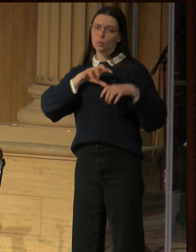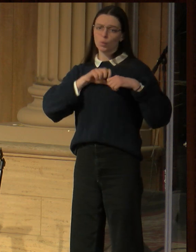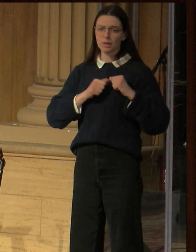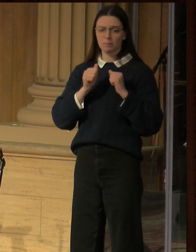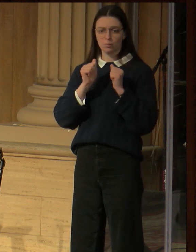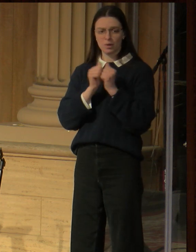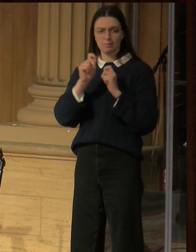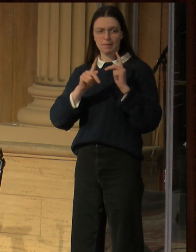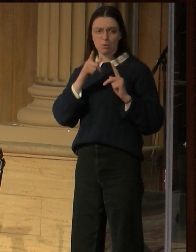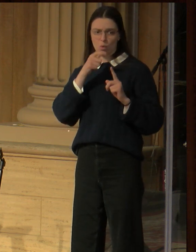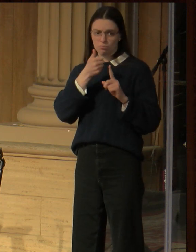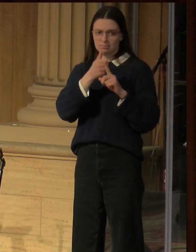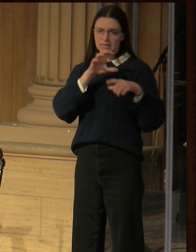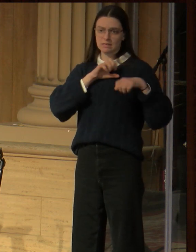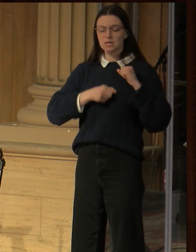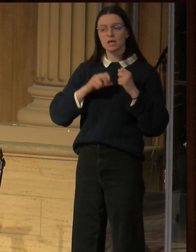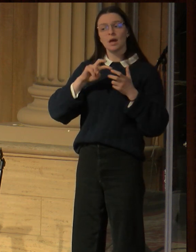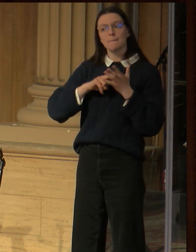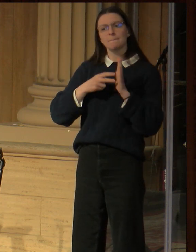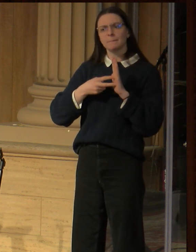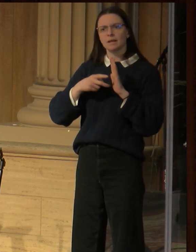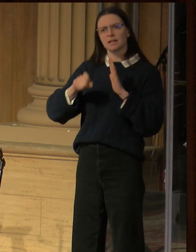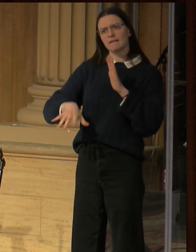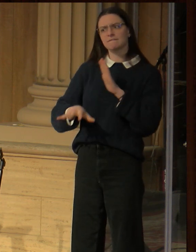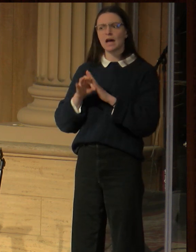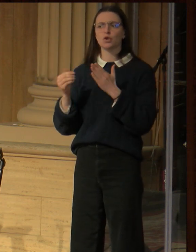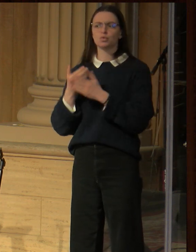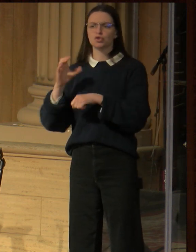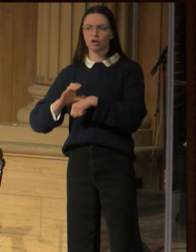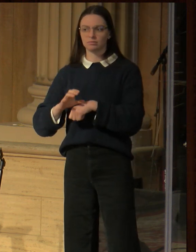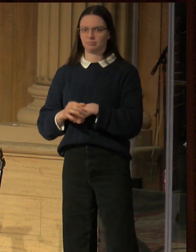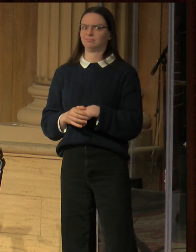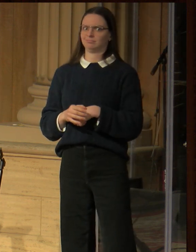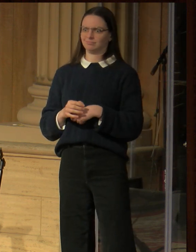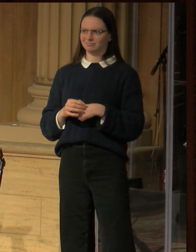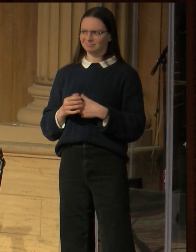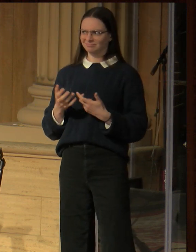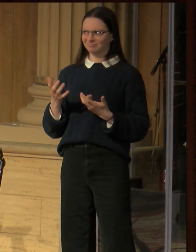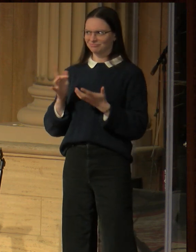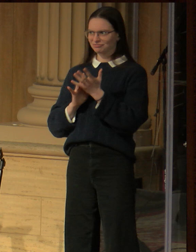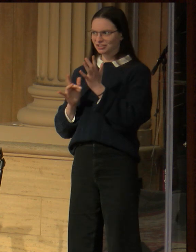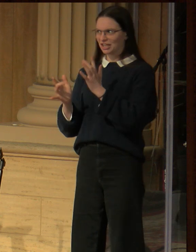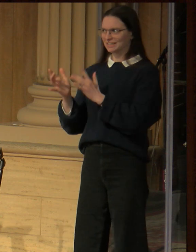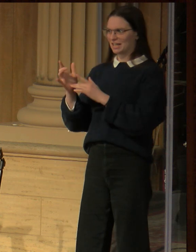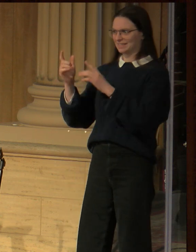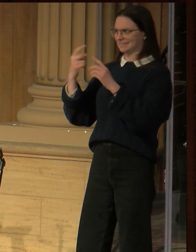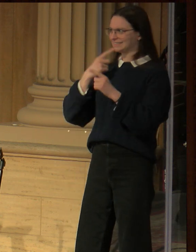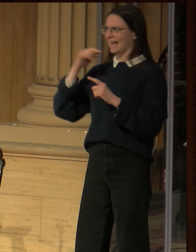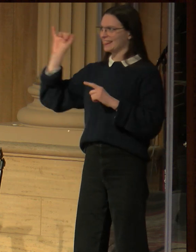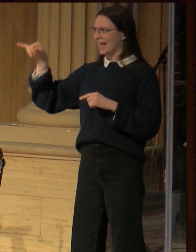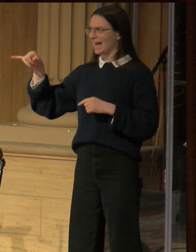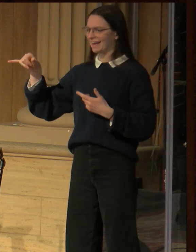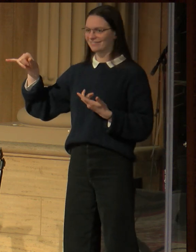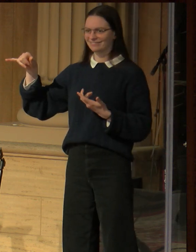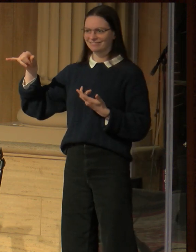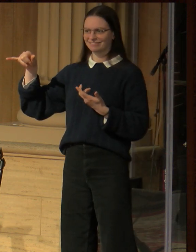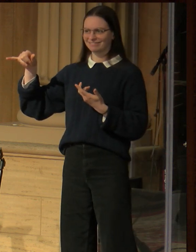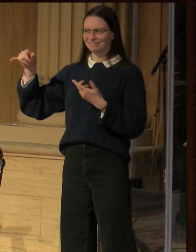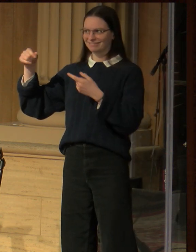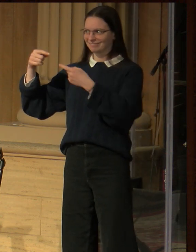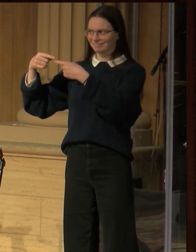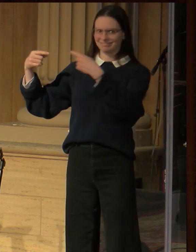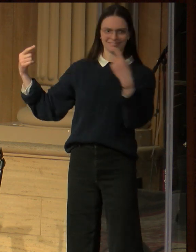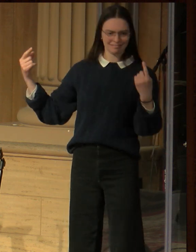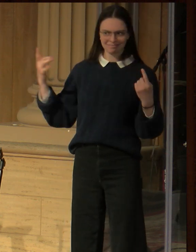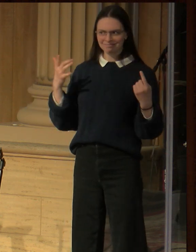church." But that's actually a direct quote of Jesus. Like, that wouldn't just be me telling you that because I had this crazy